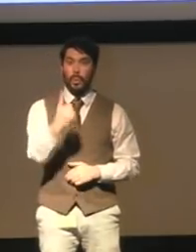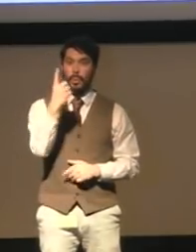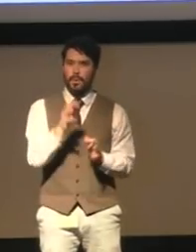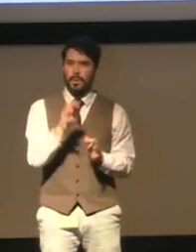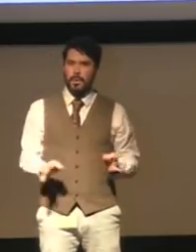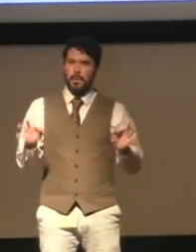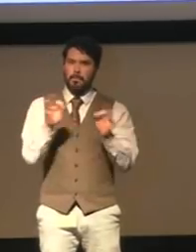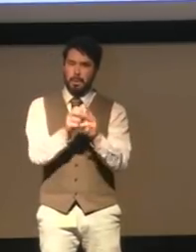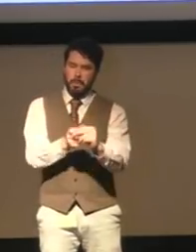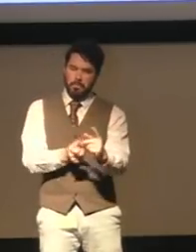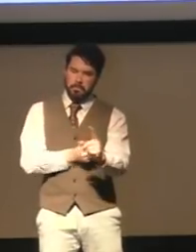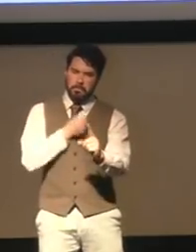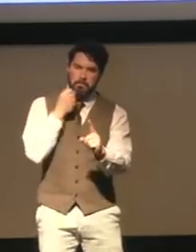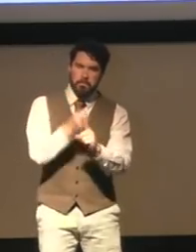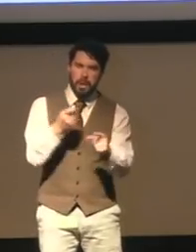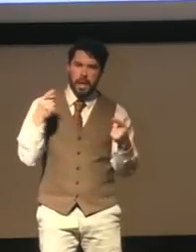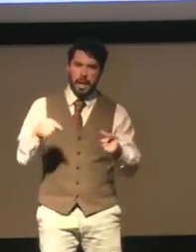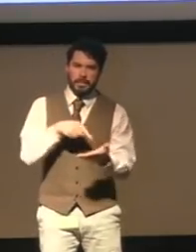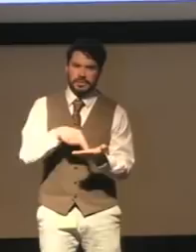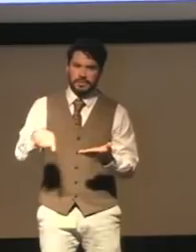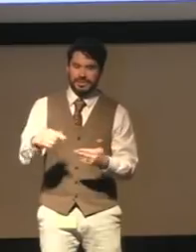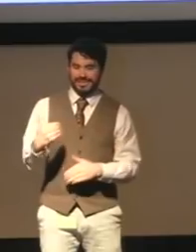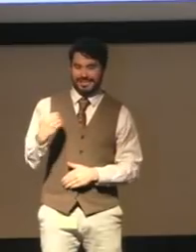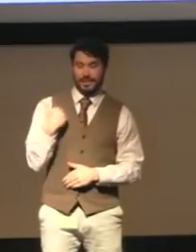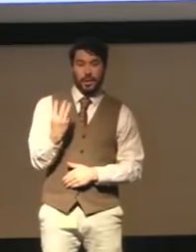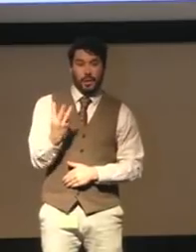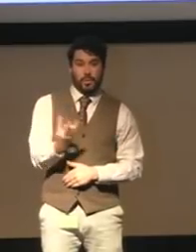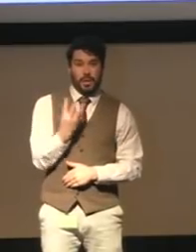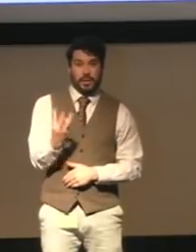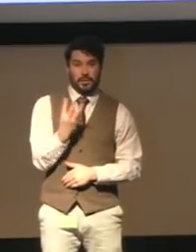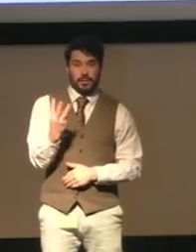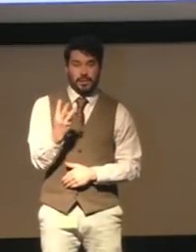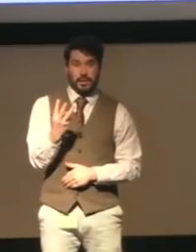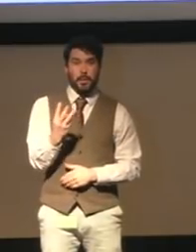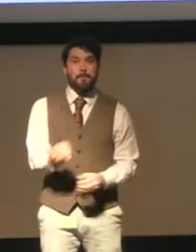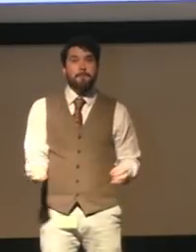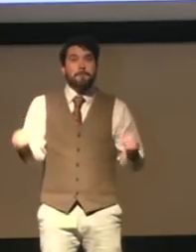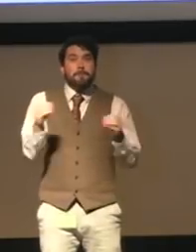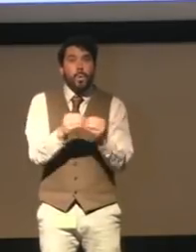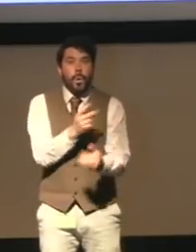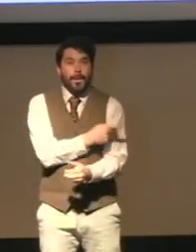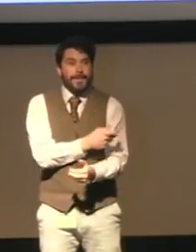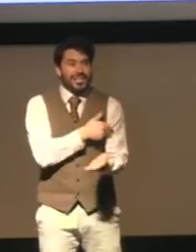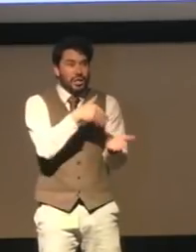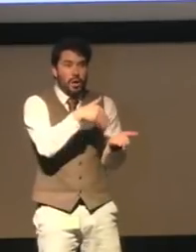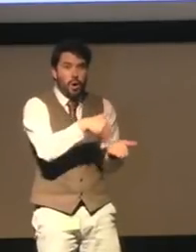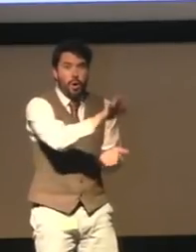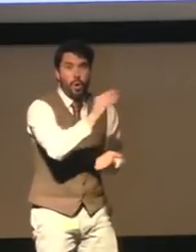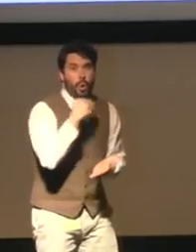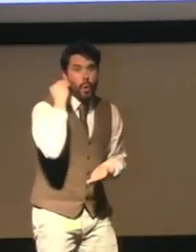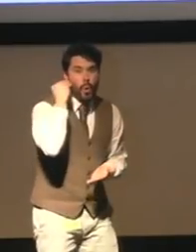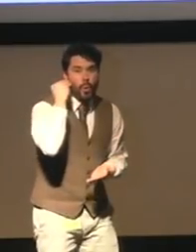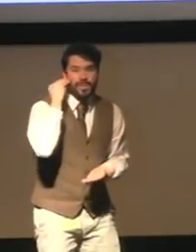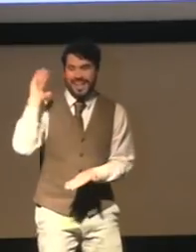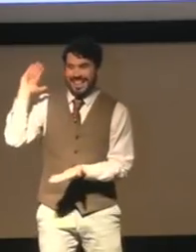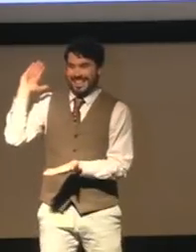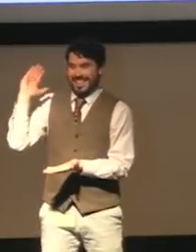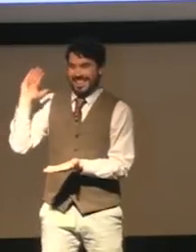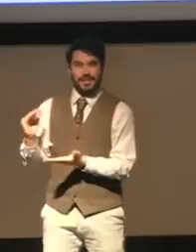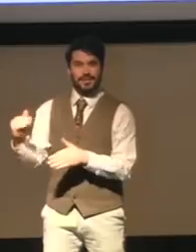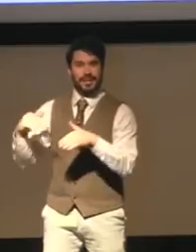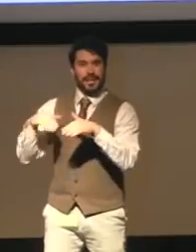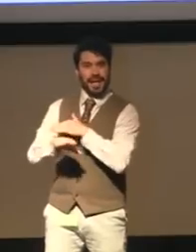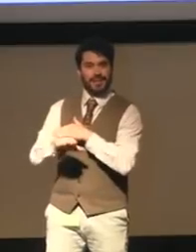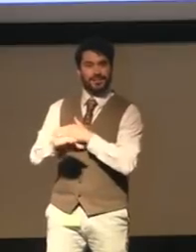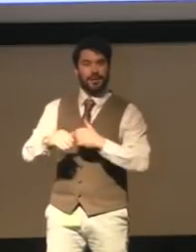week. On Wednesday, we had more COVID-19 patient discharges than admissions. It's been a long time, and we've